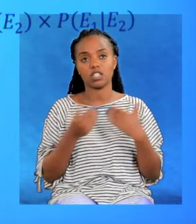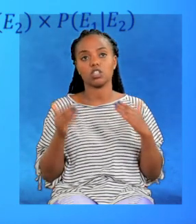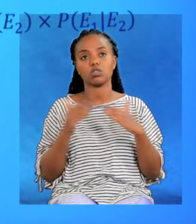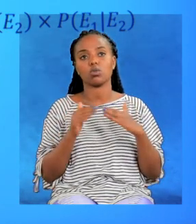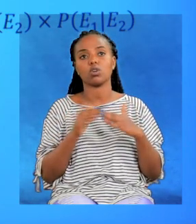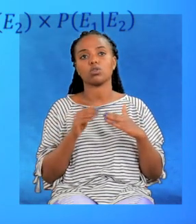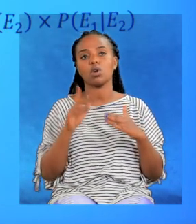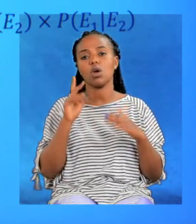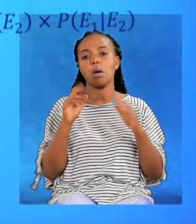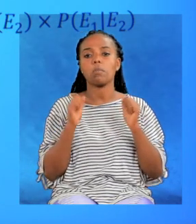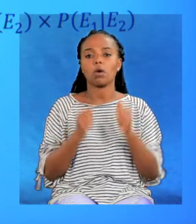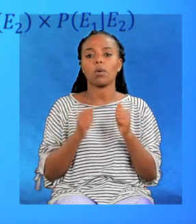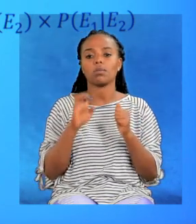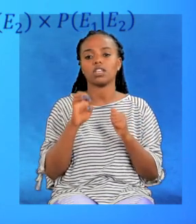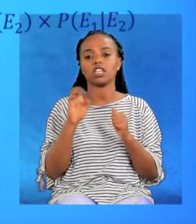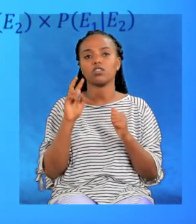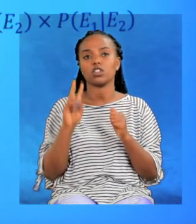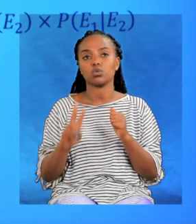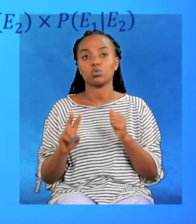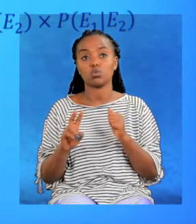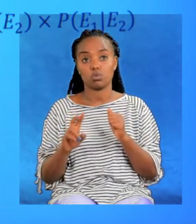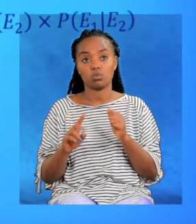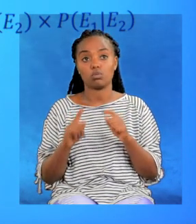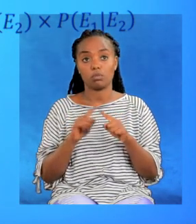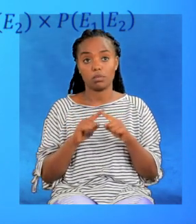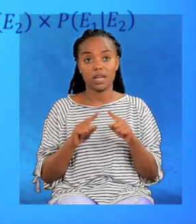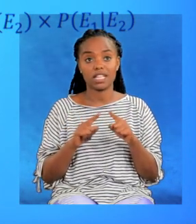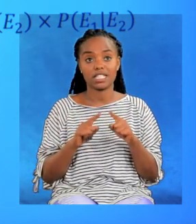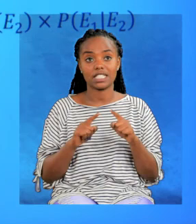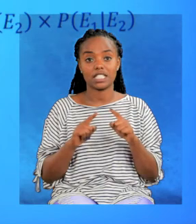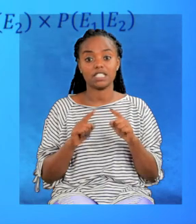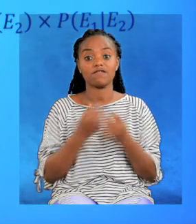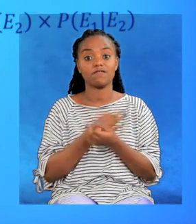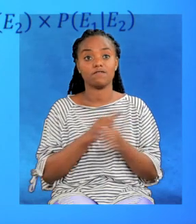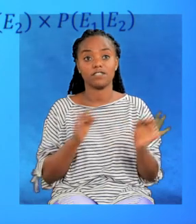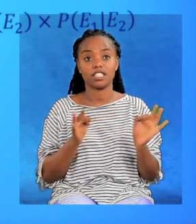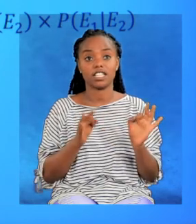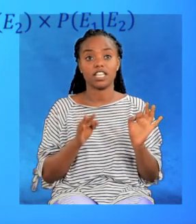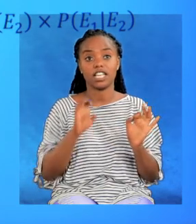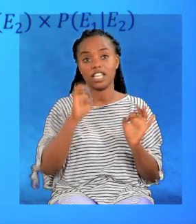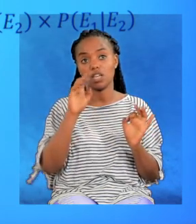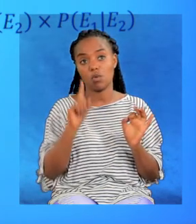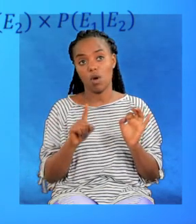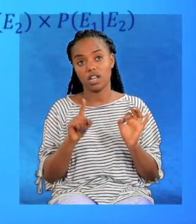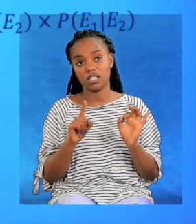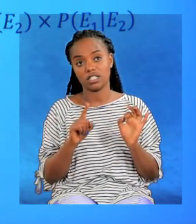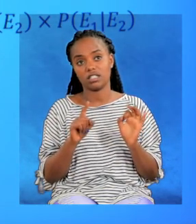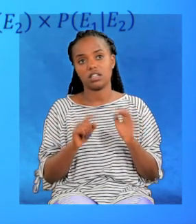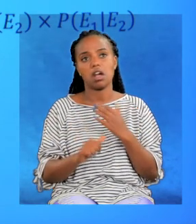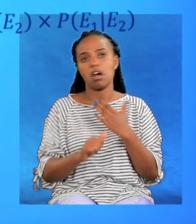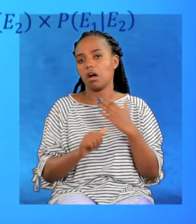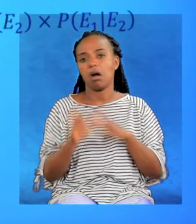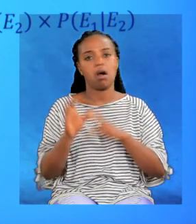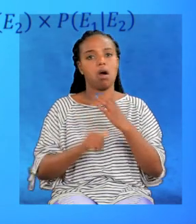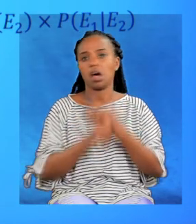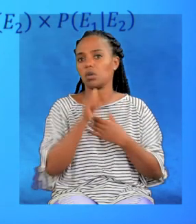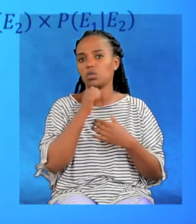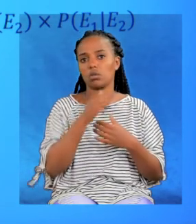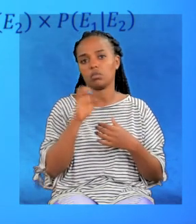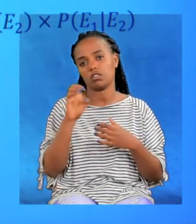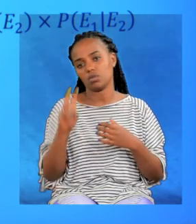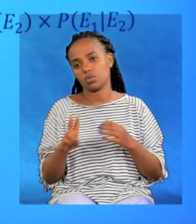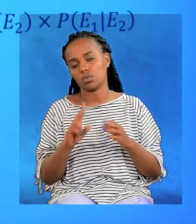to probability of event 2 since they are independent. The occurrence of event 1 will not affect the probability of event 2.